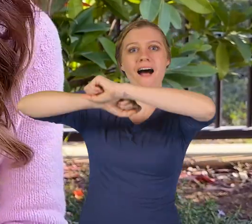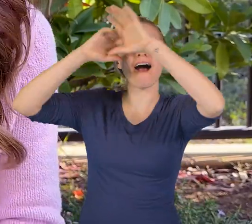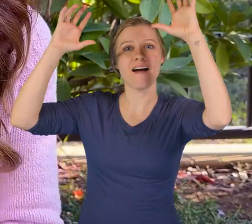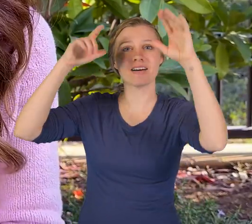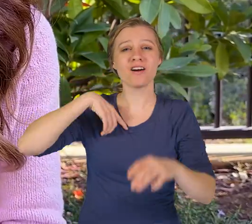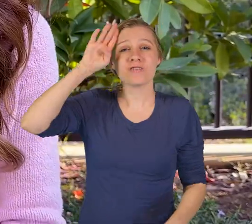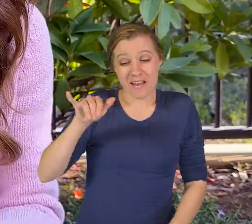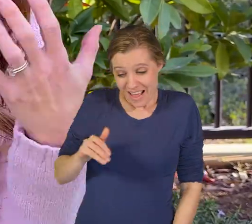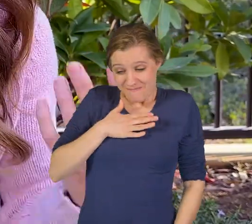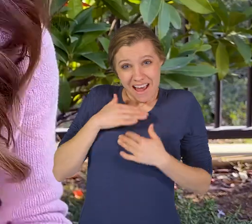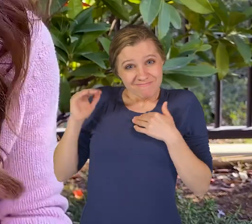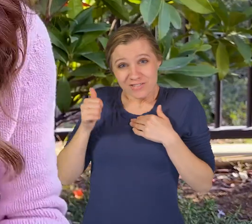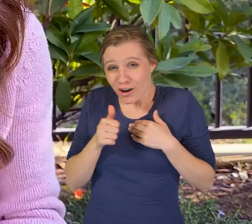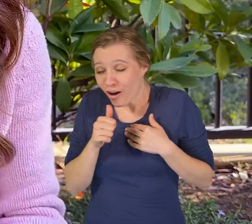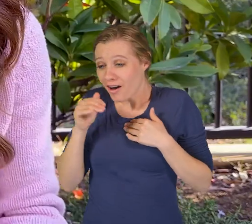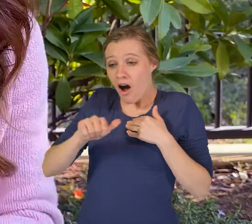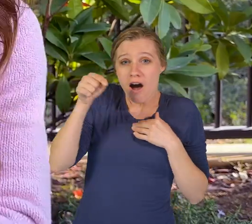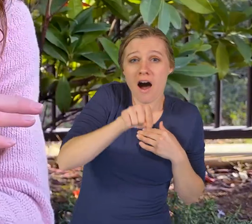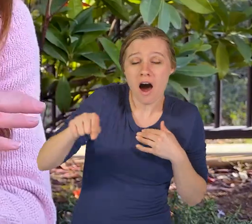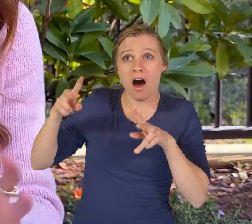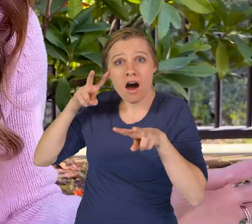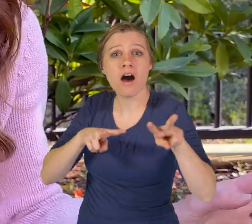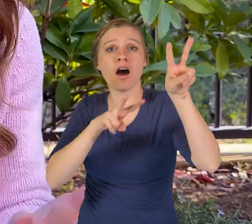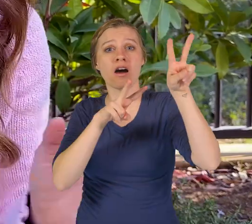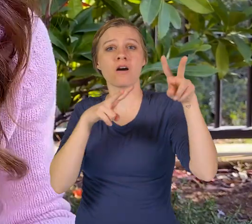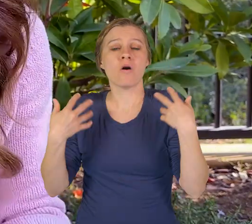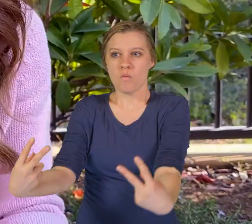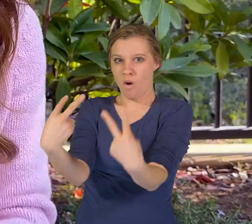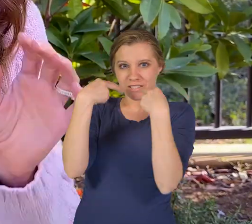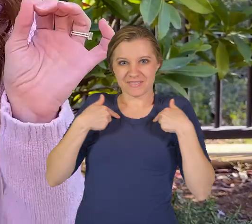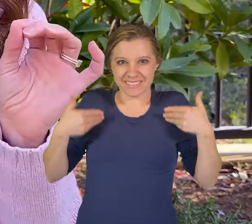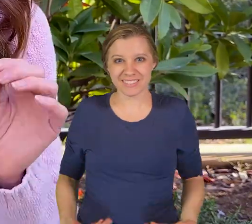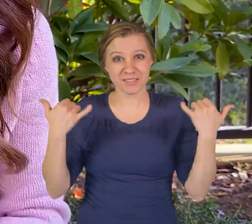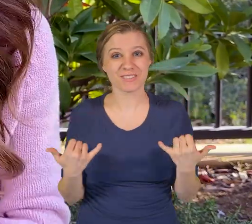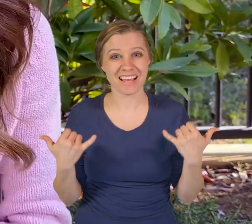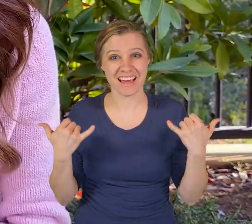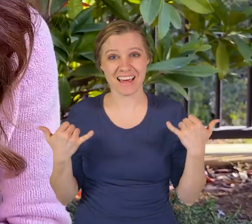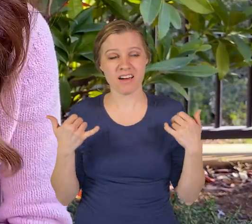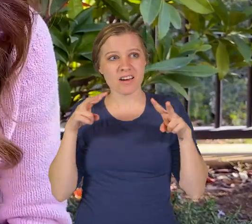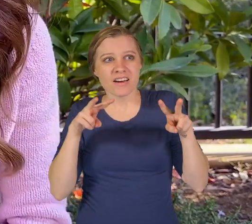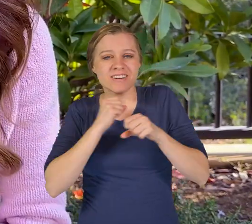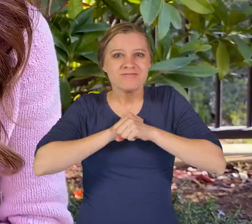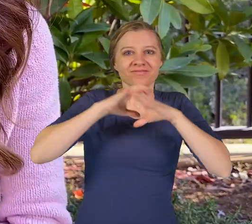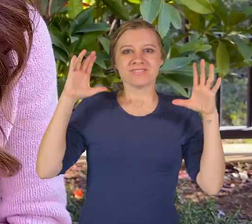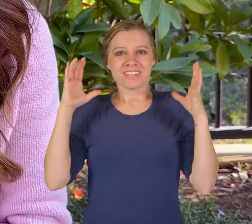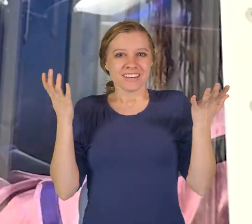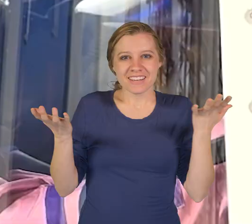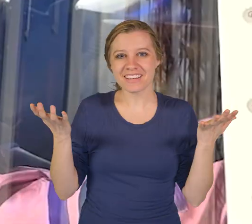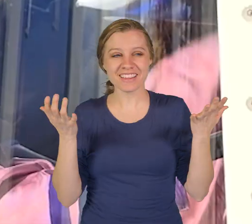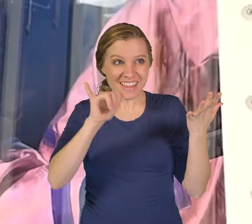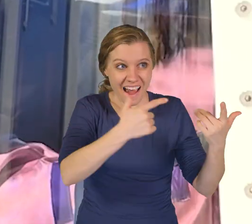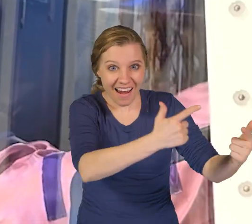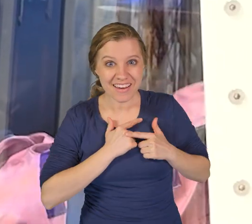after all. And I knew that this little girl and so many others who follow my work were watching me today and